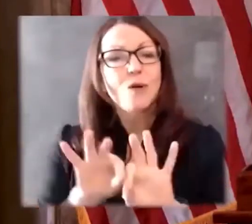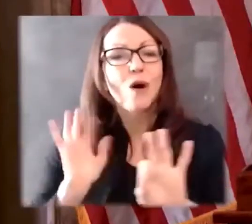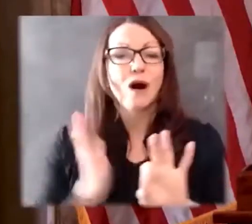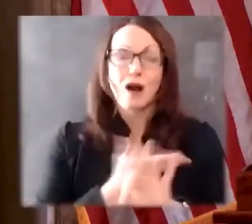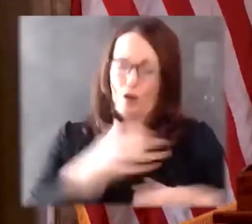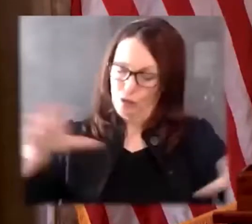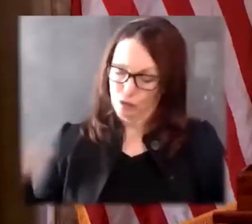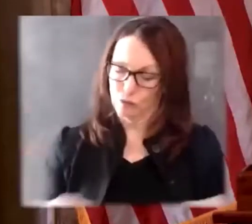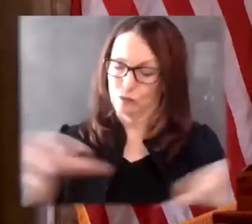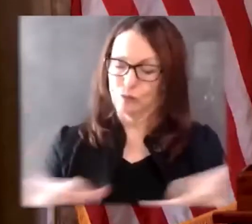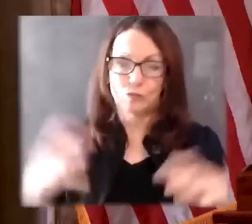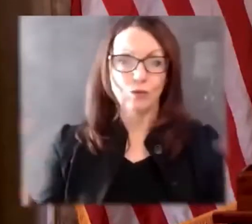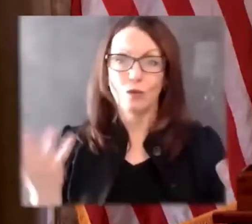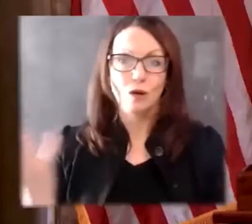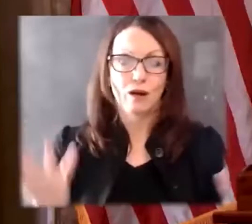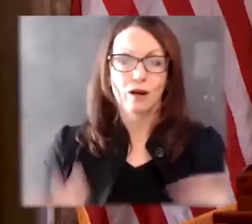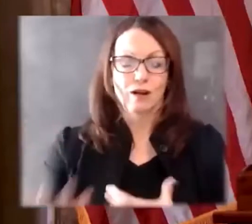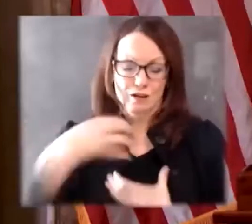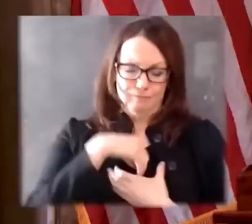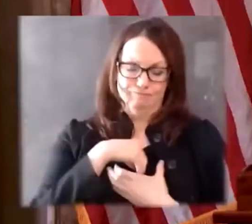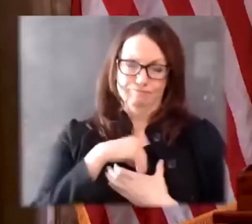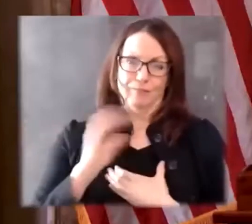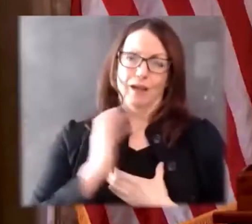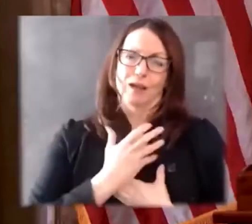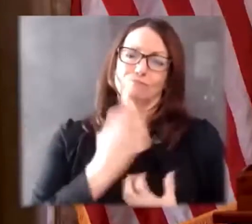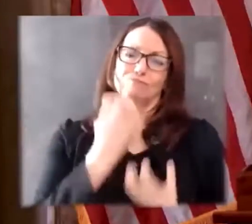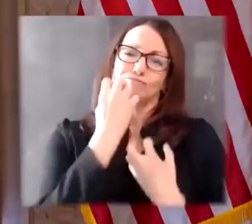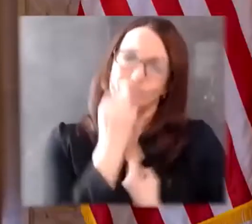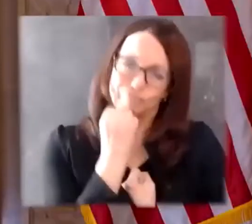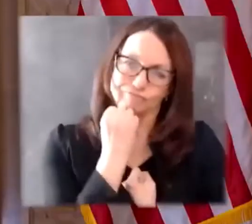perspective, to recognize our own resilience.